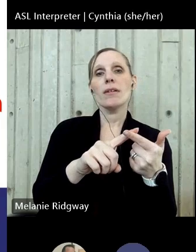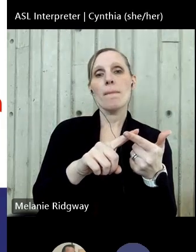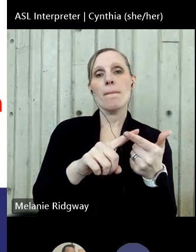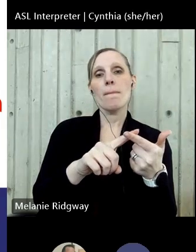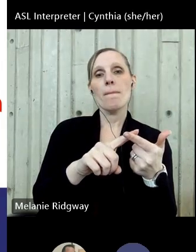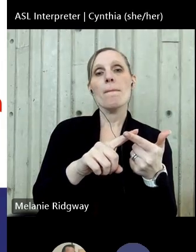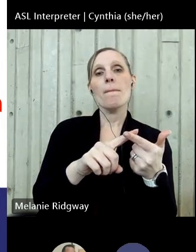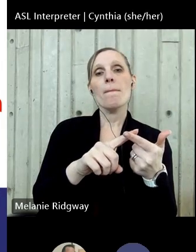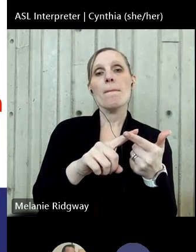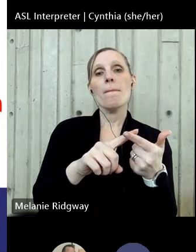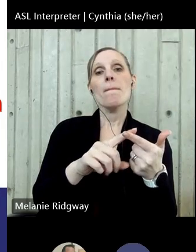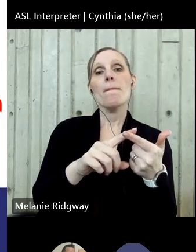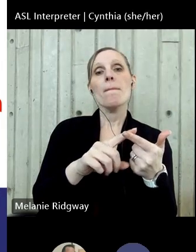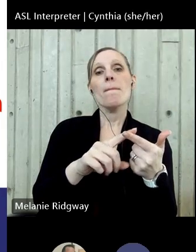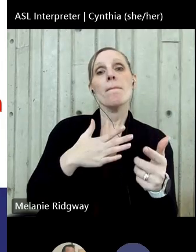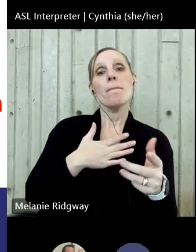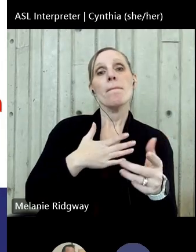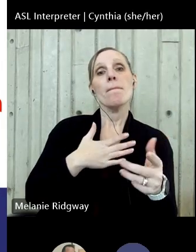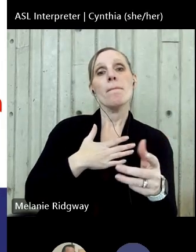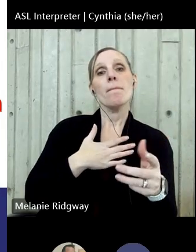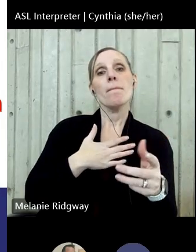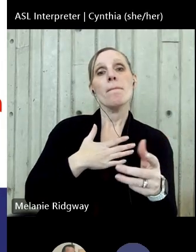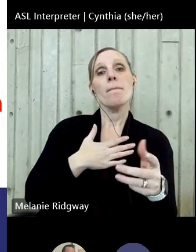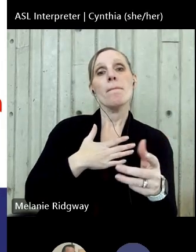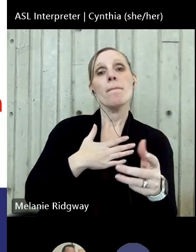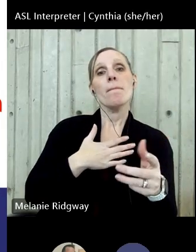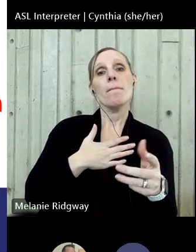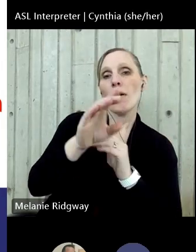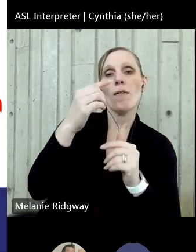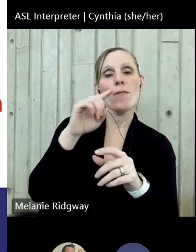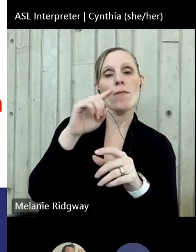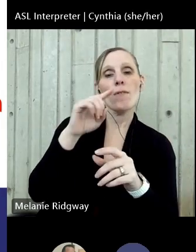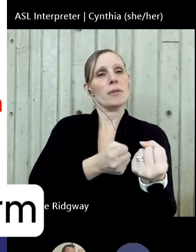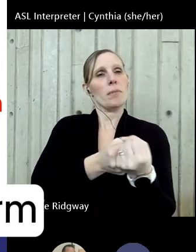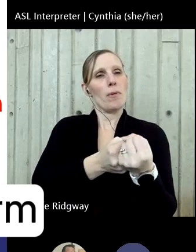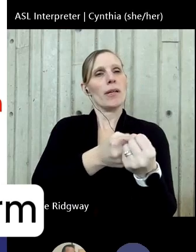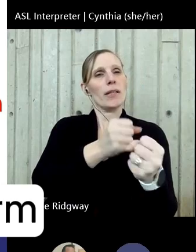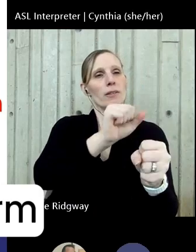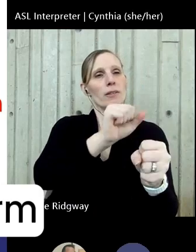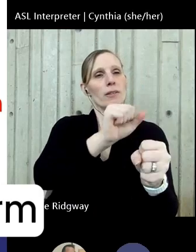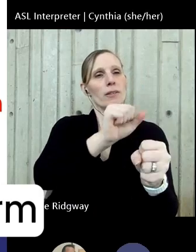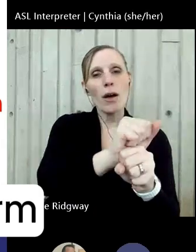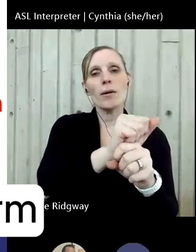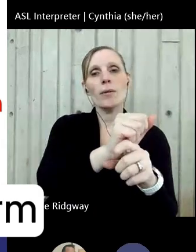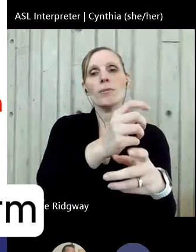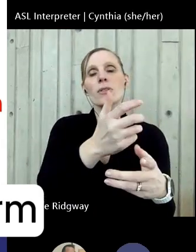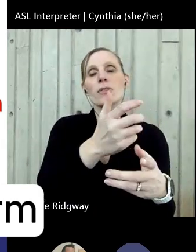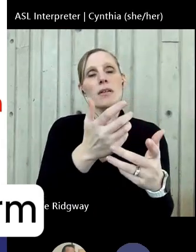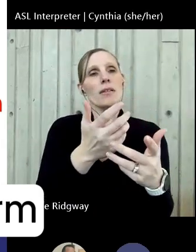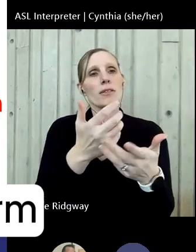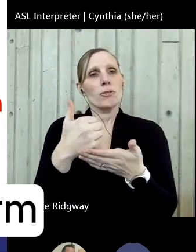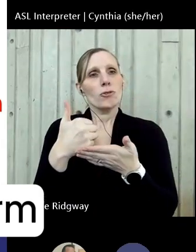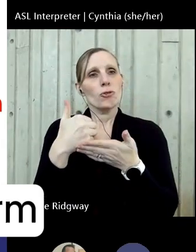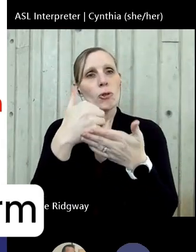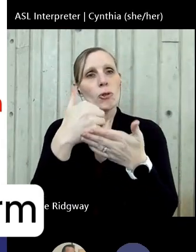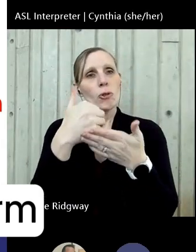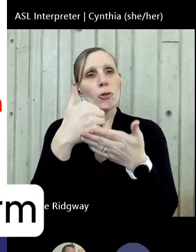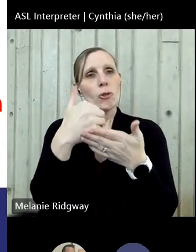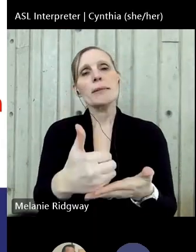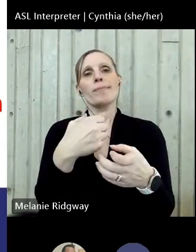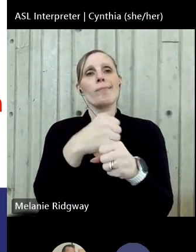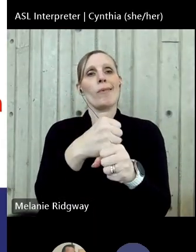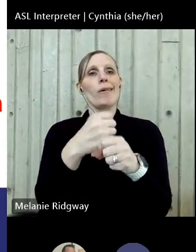developed for employment supports teams to make an effective and efficient